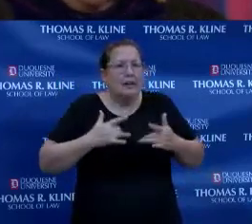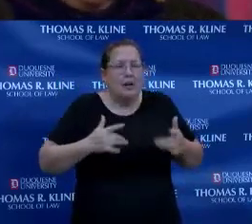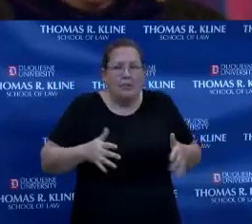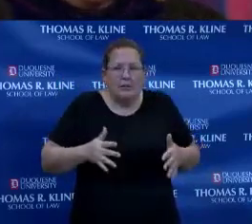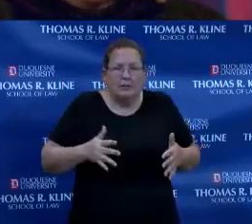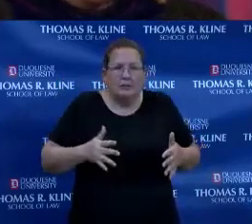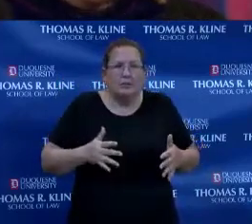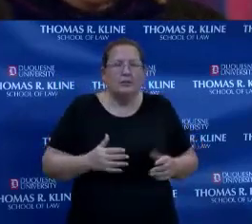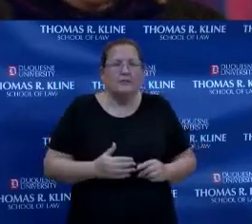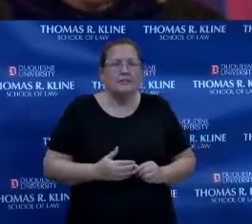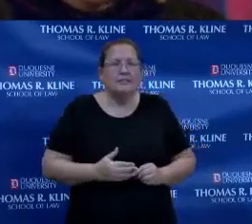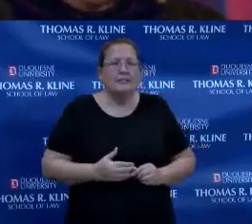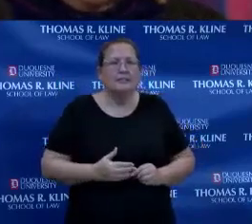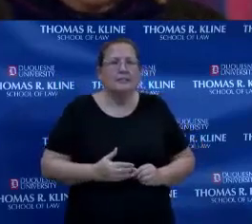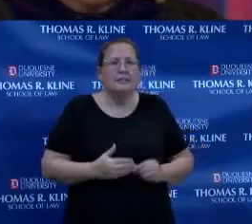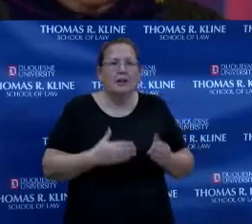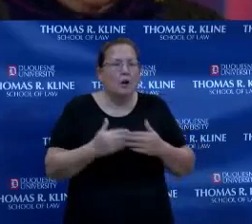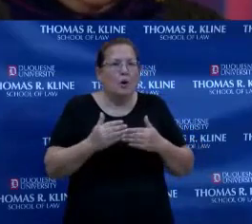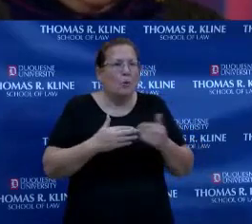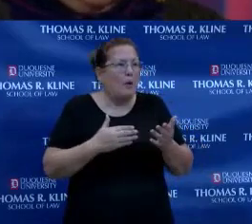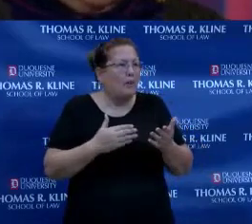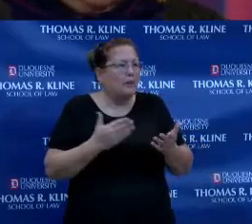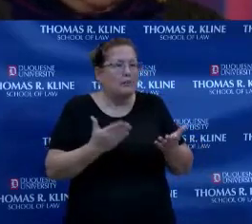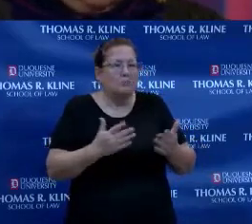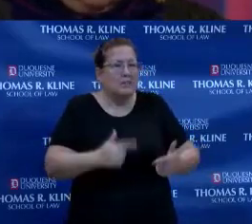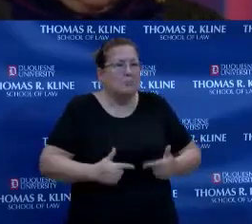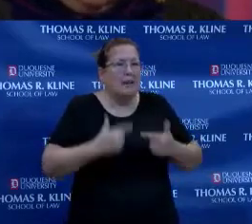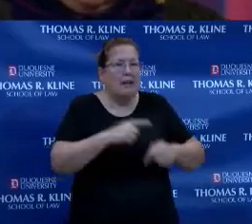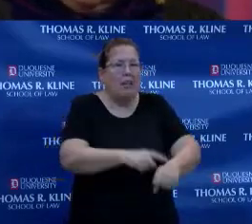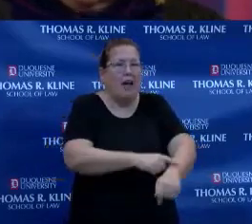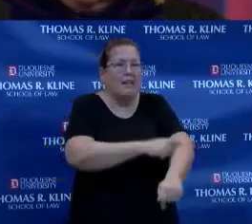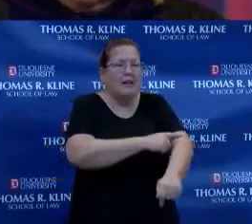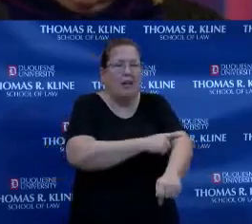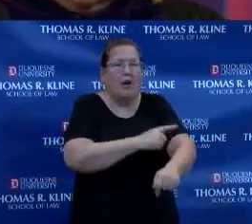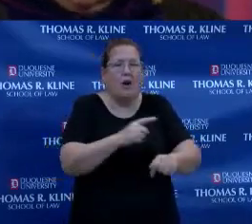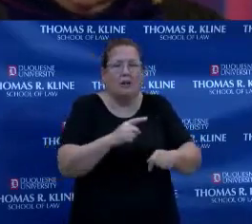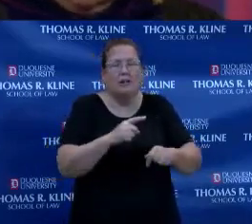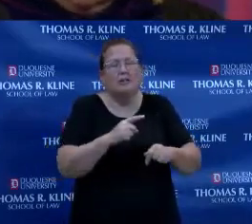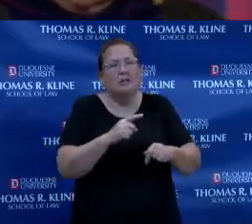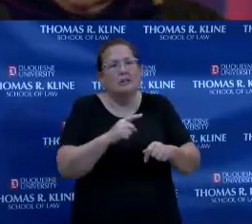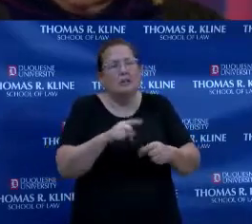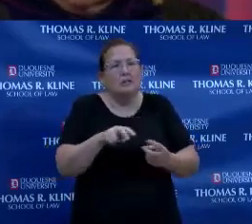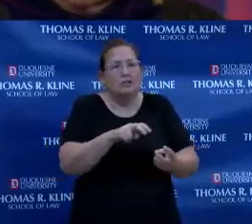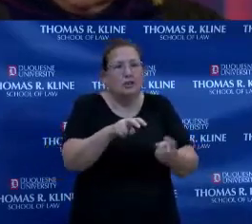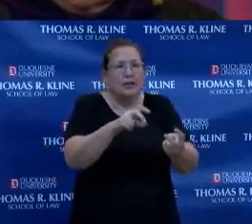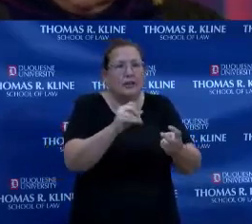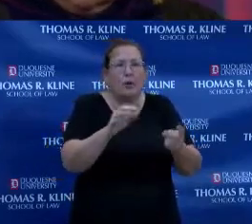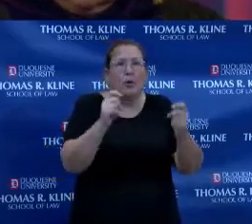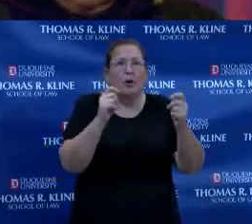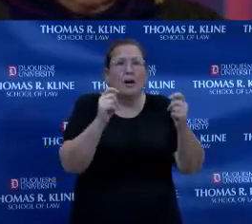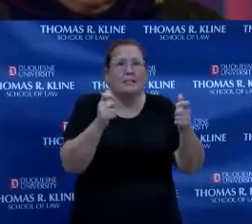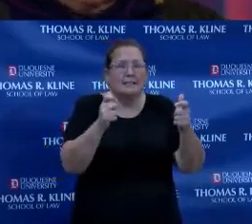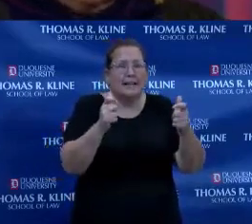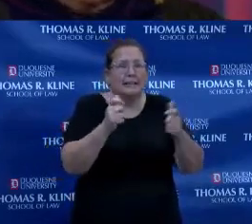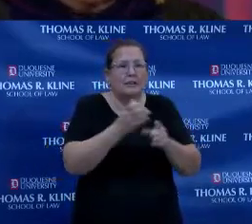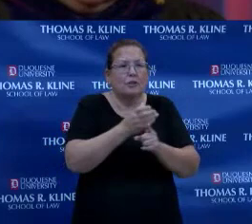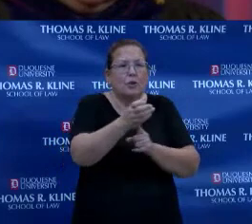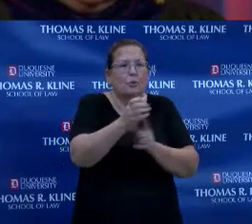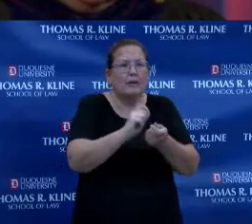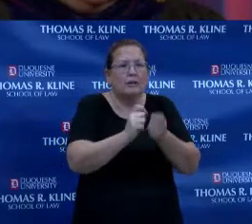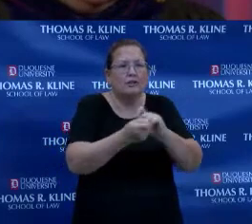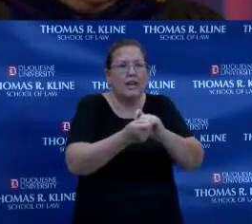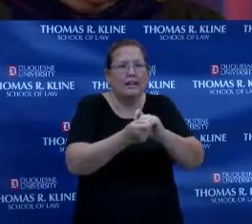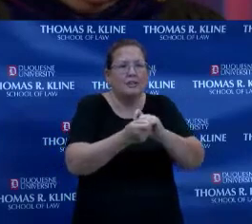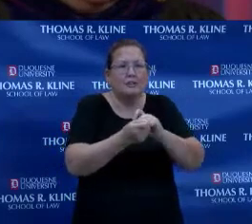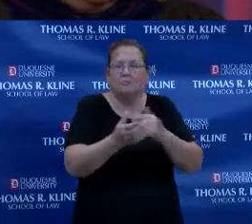first. Whether it's been a lifelong dream or a sudden career change, regardless, you did it. You made